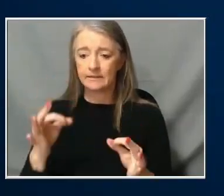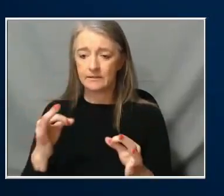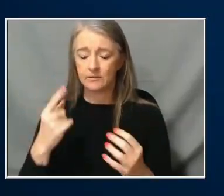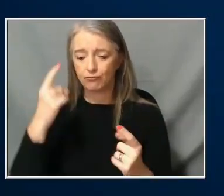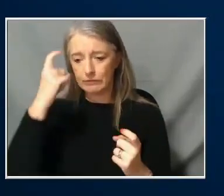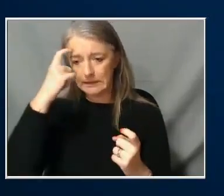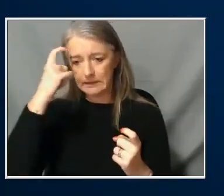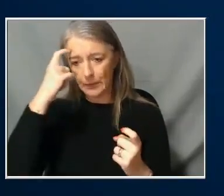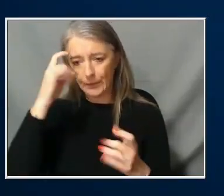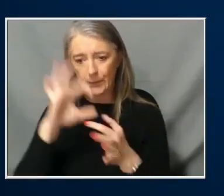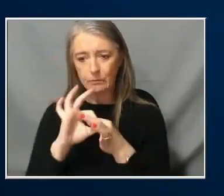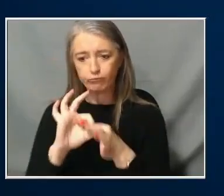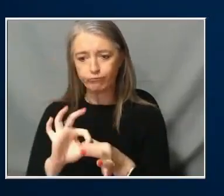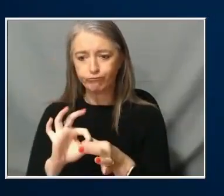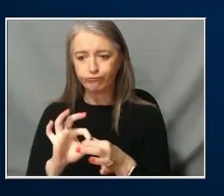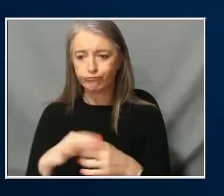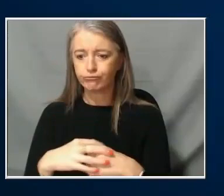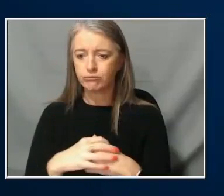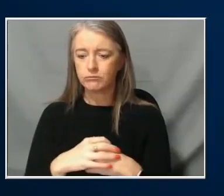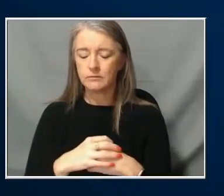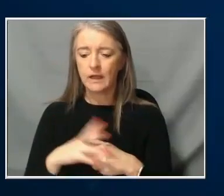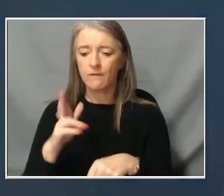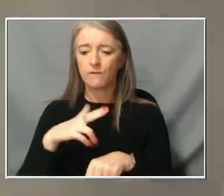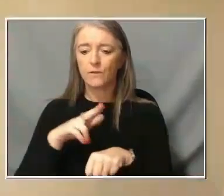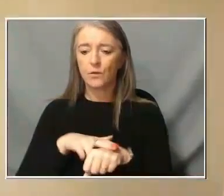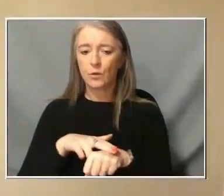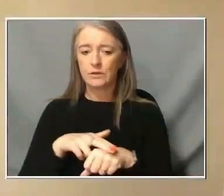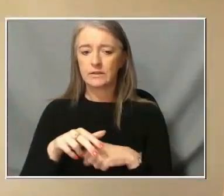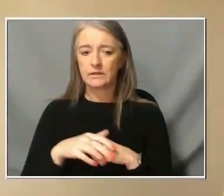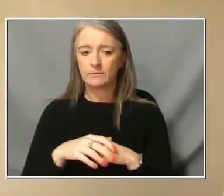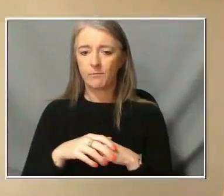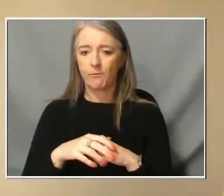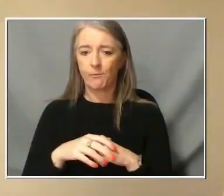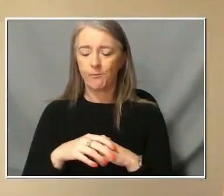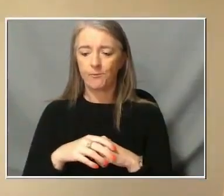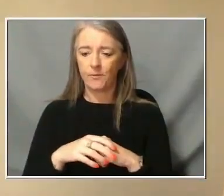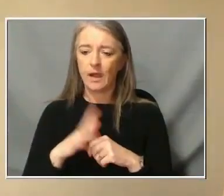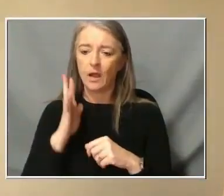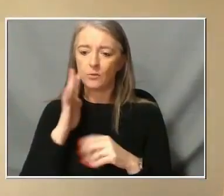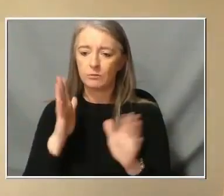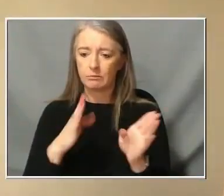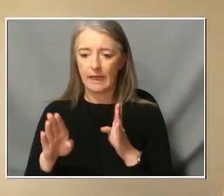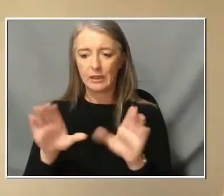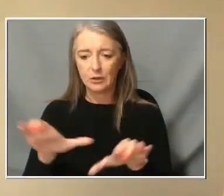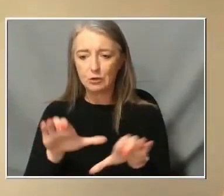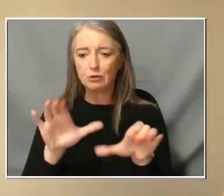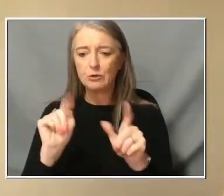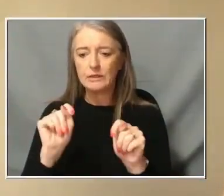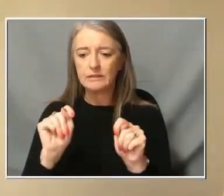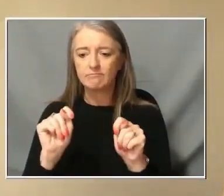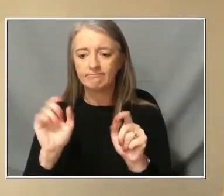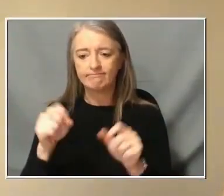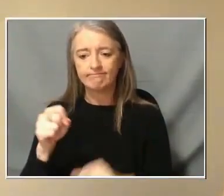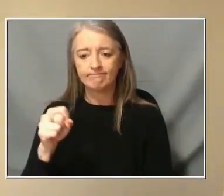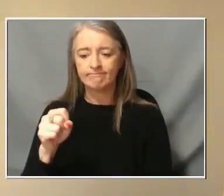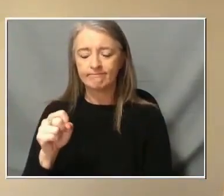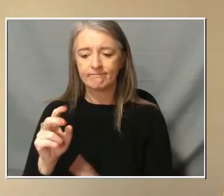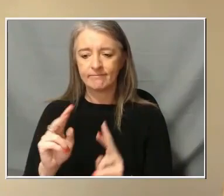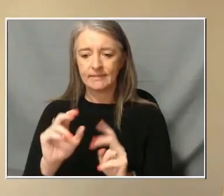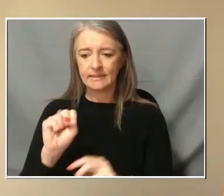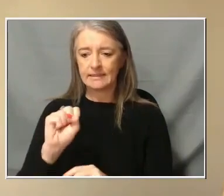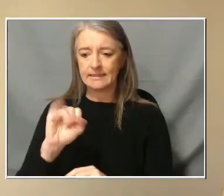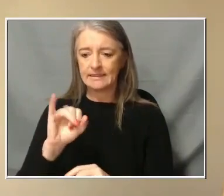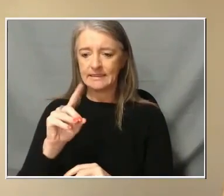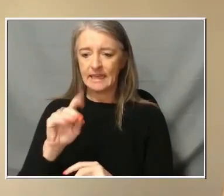of my mind. So, of course, it was what I was going to do. But yes, the side effects,